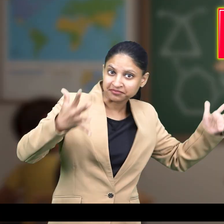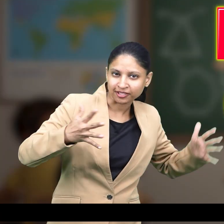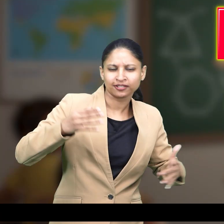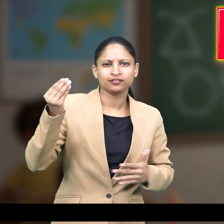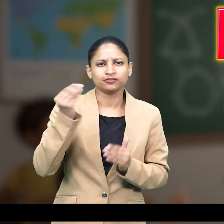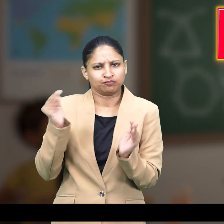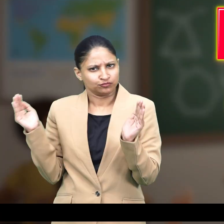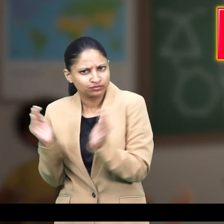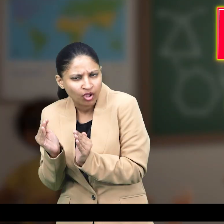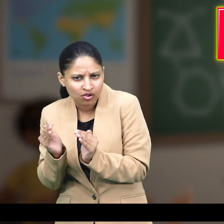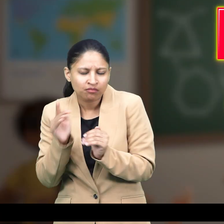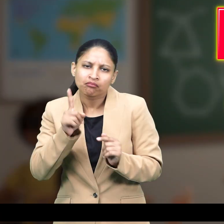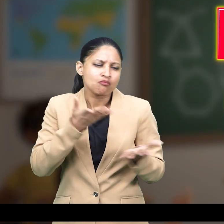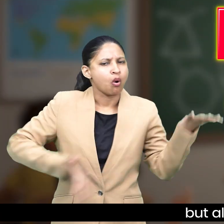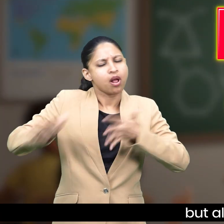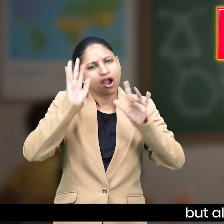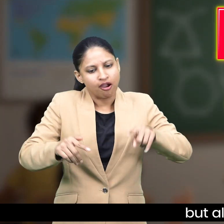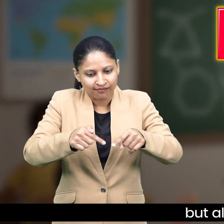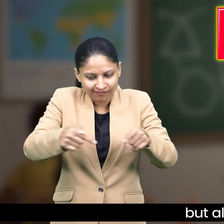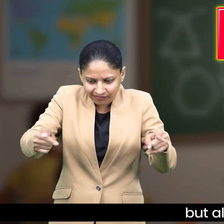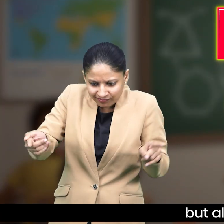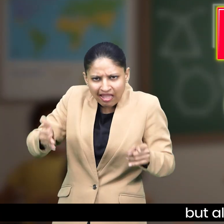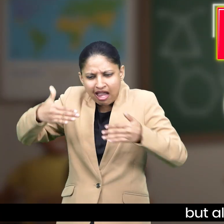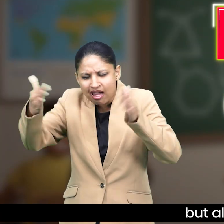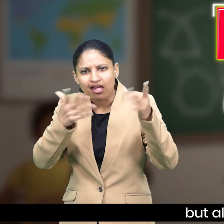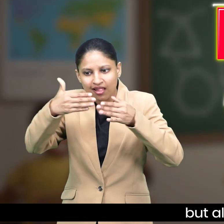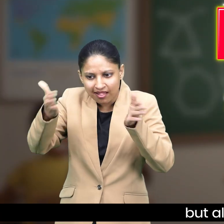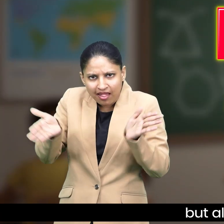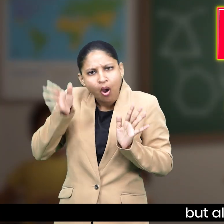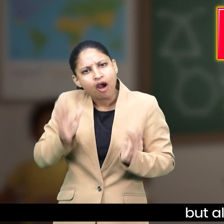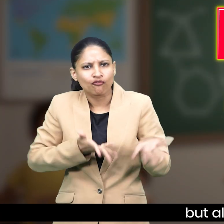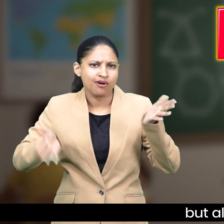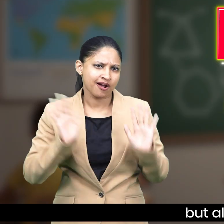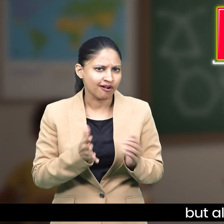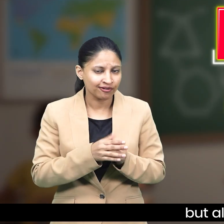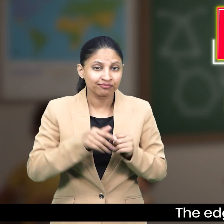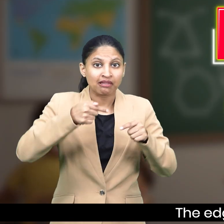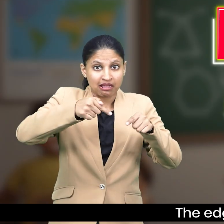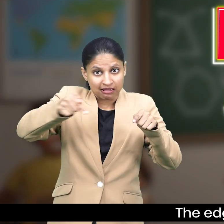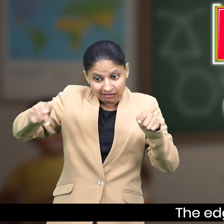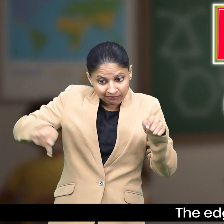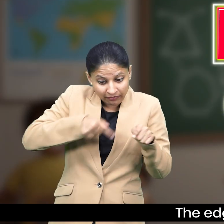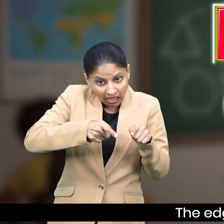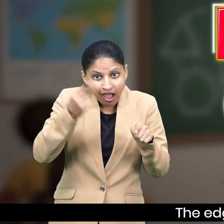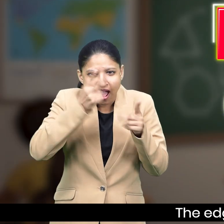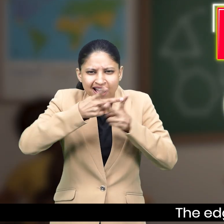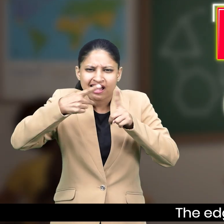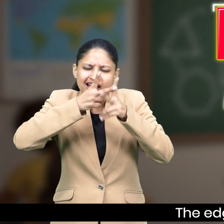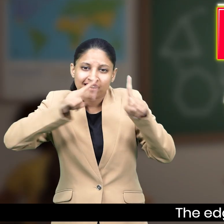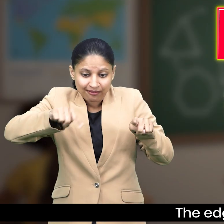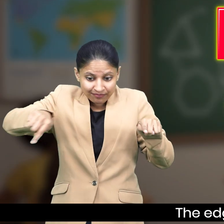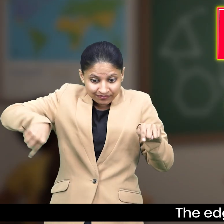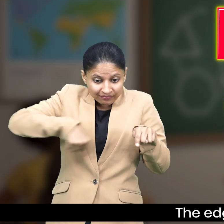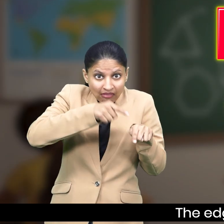Some are big, some are small, but all have an outer edge. The edge is the